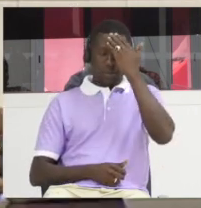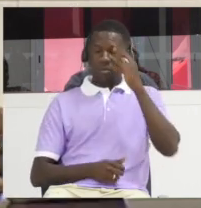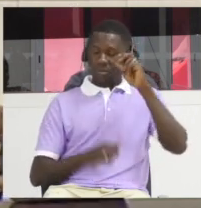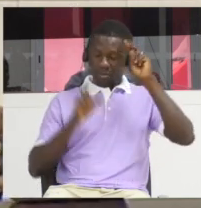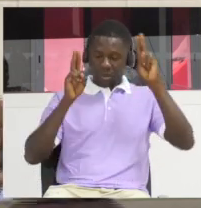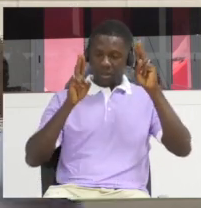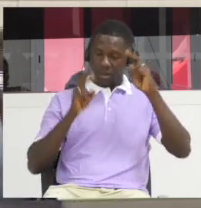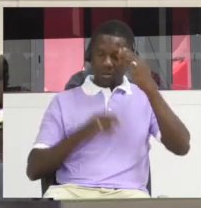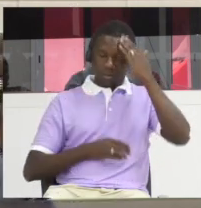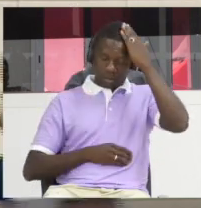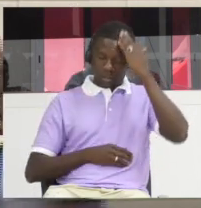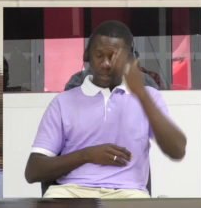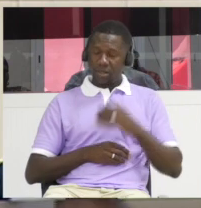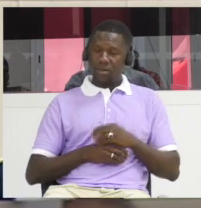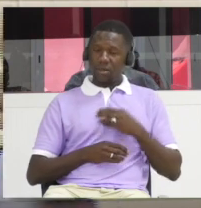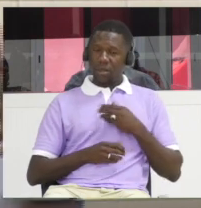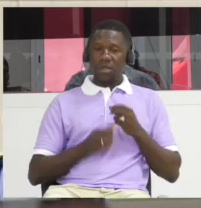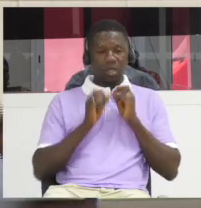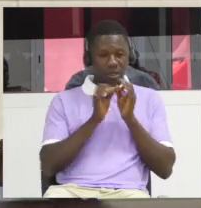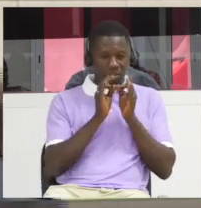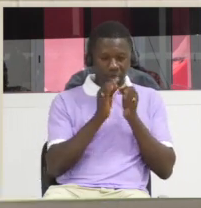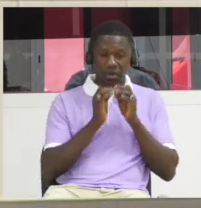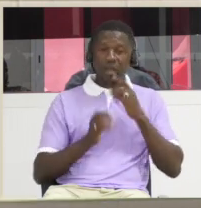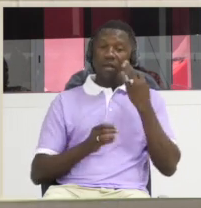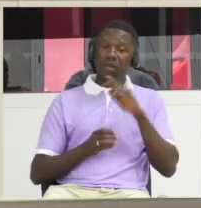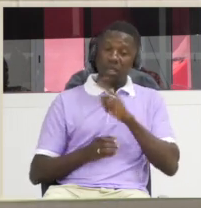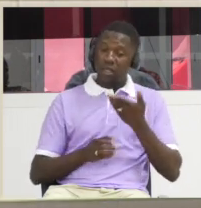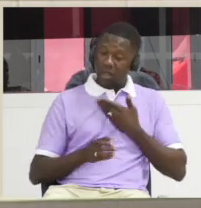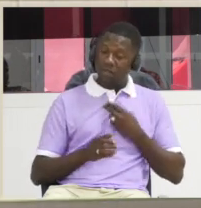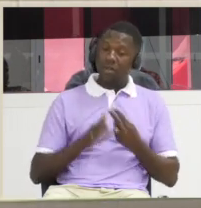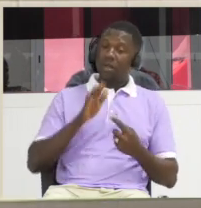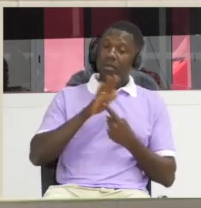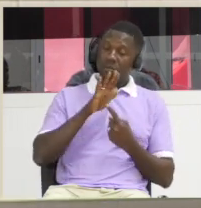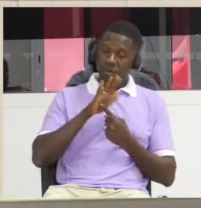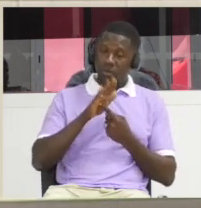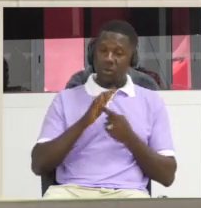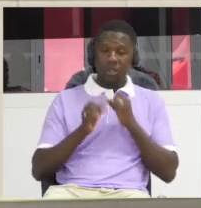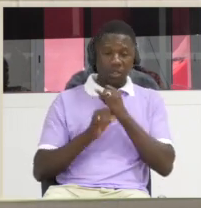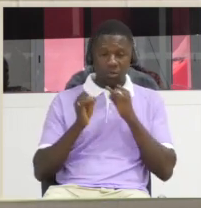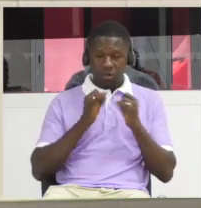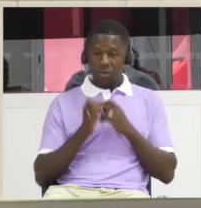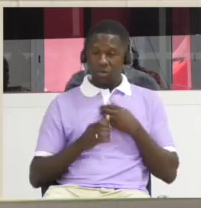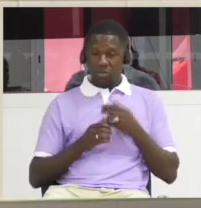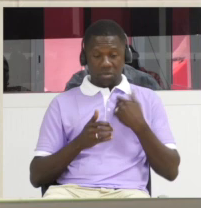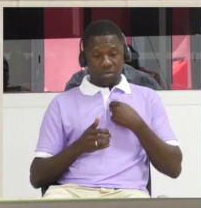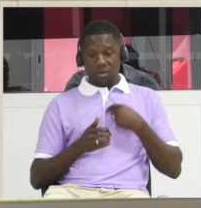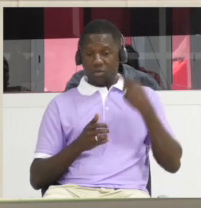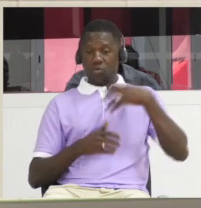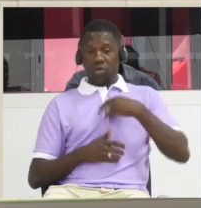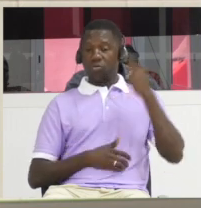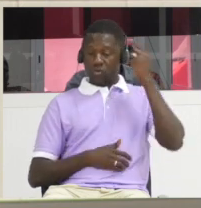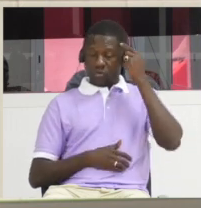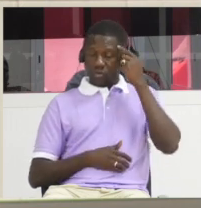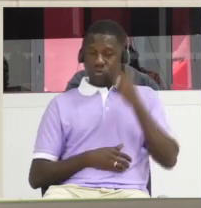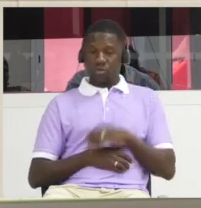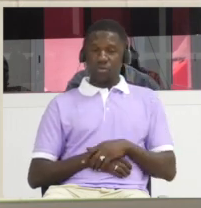him if there's any important issues that would need his attention or